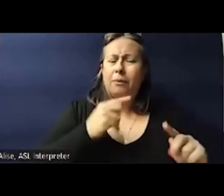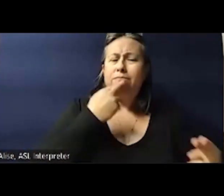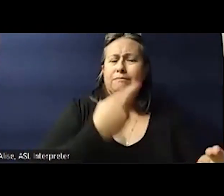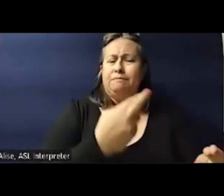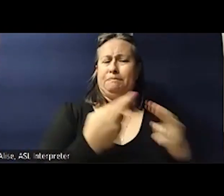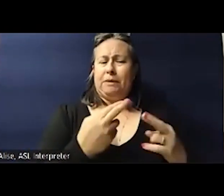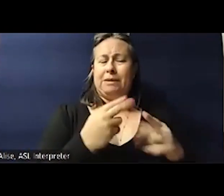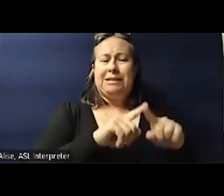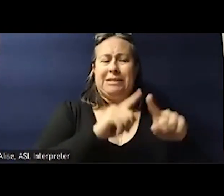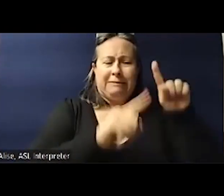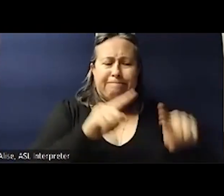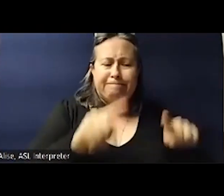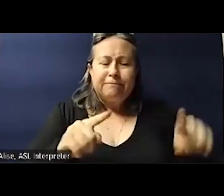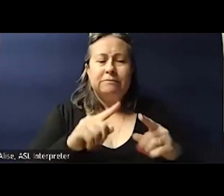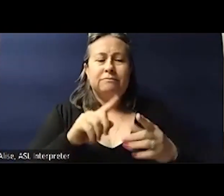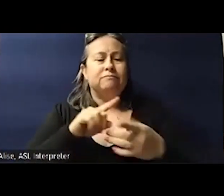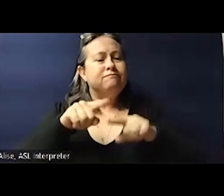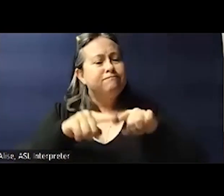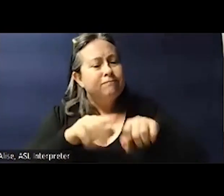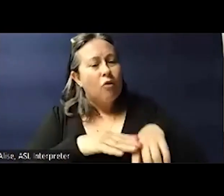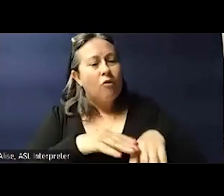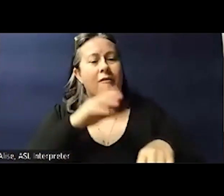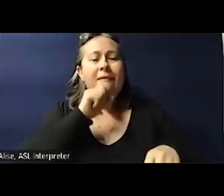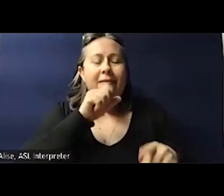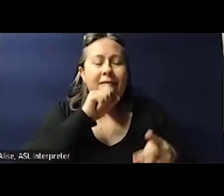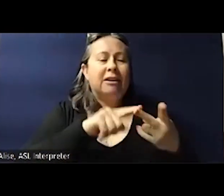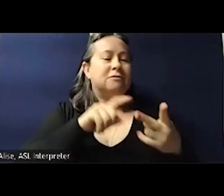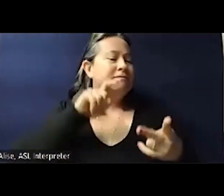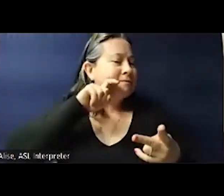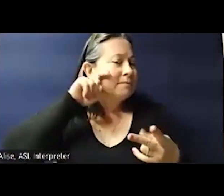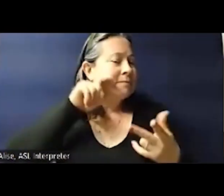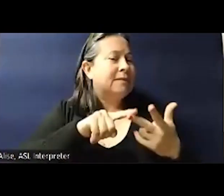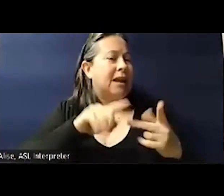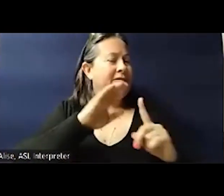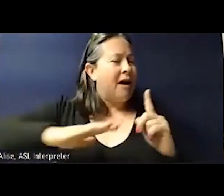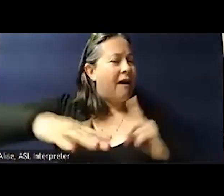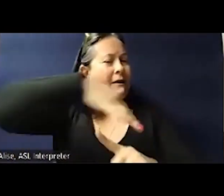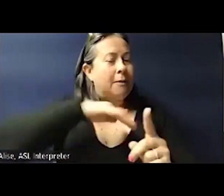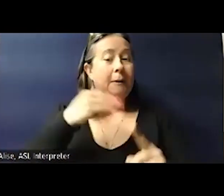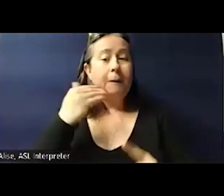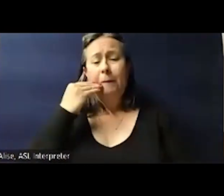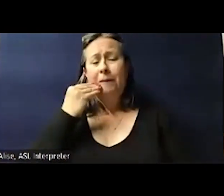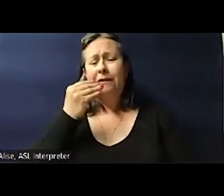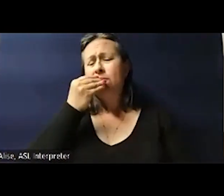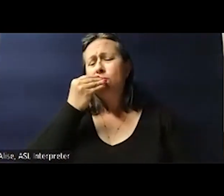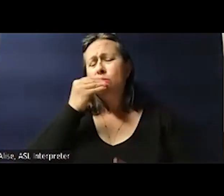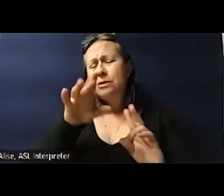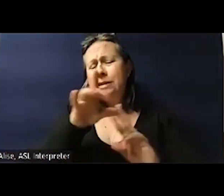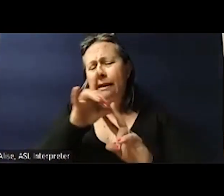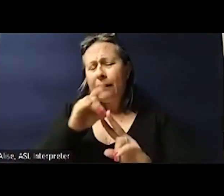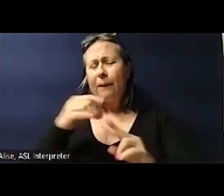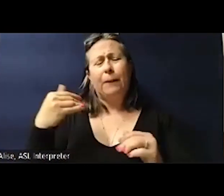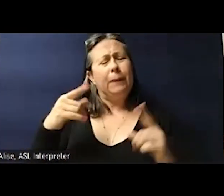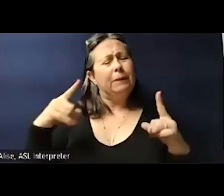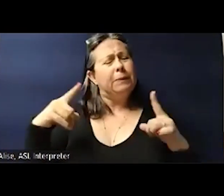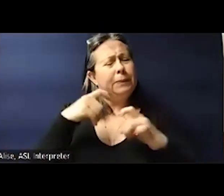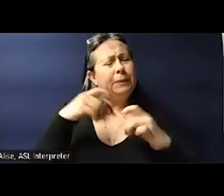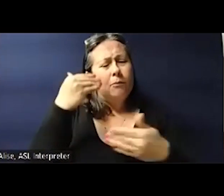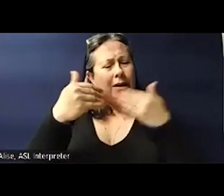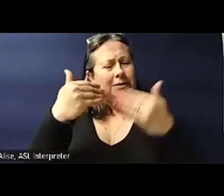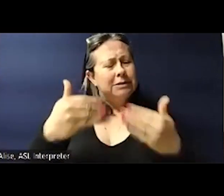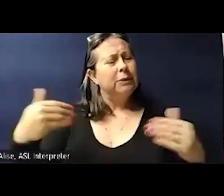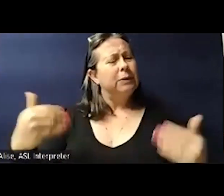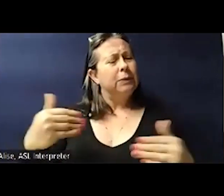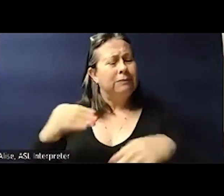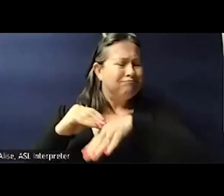based on age, sex, genetics, and the environment. We know that the food selection is a complex process. influenced by so